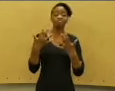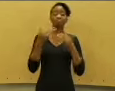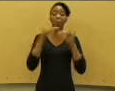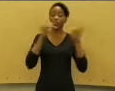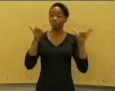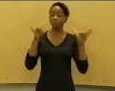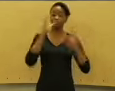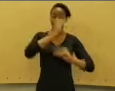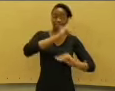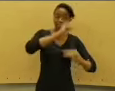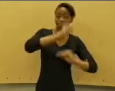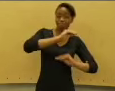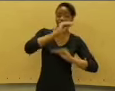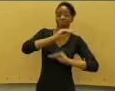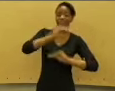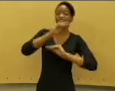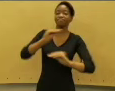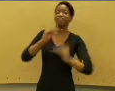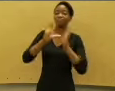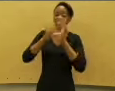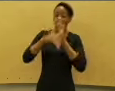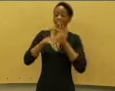you want to continue the conversation.